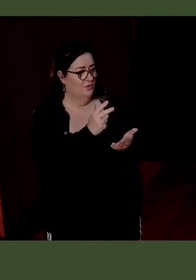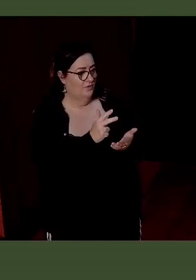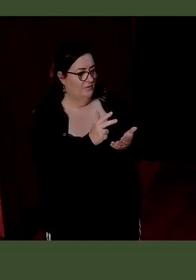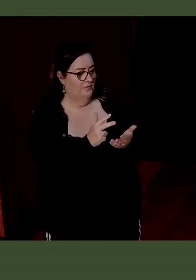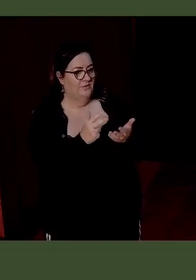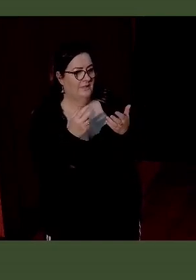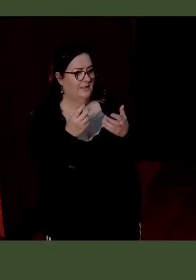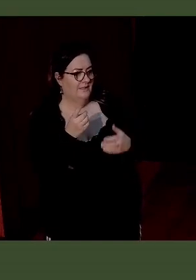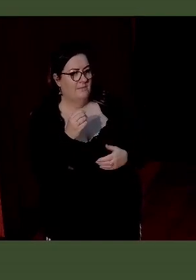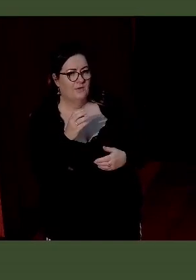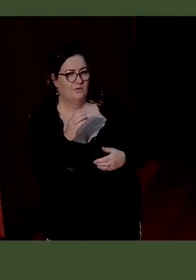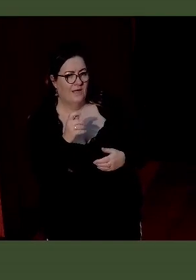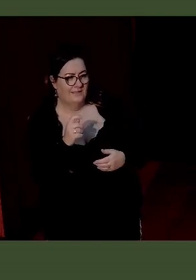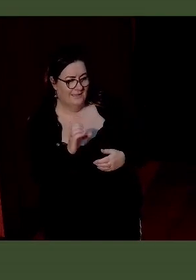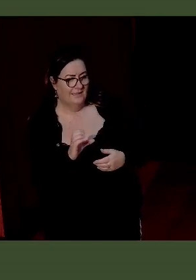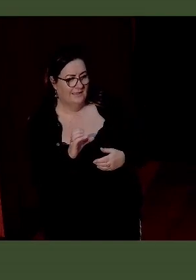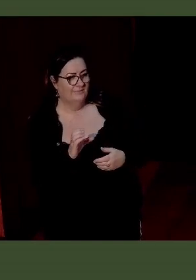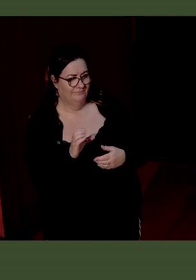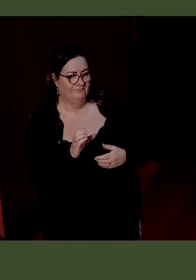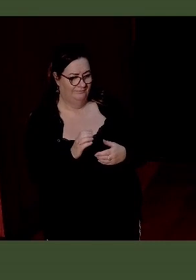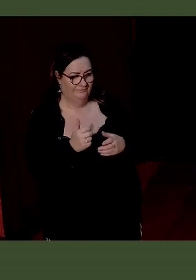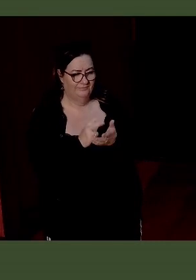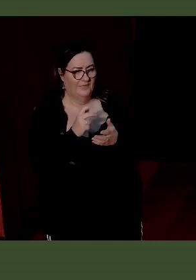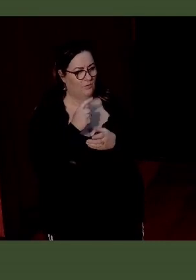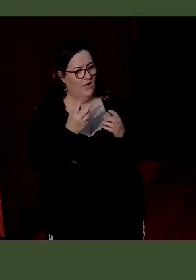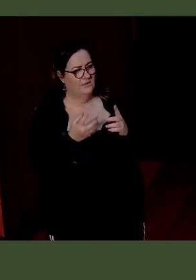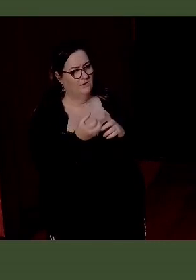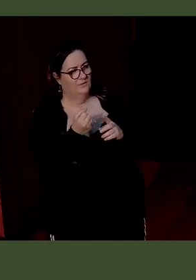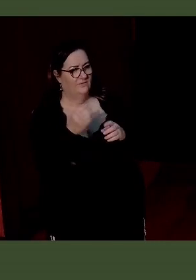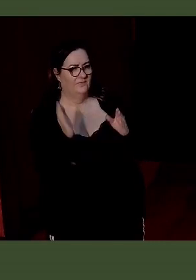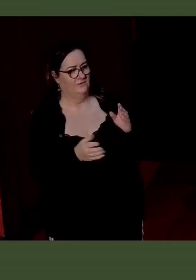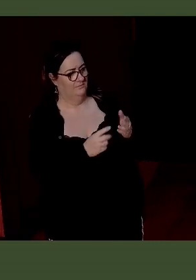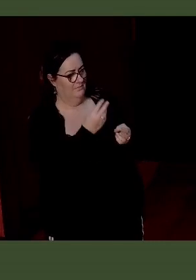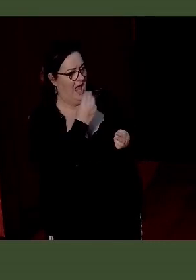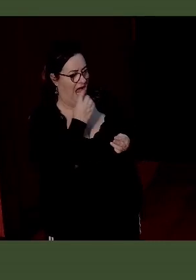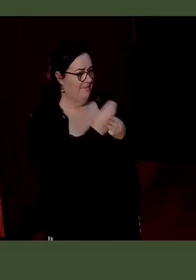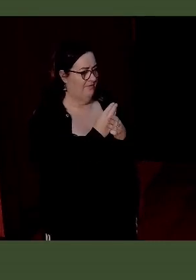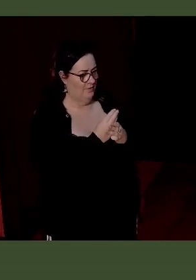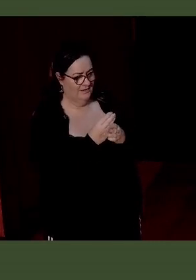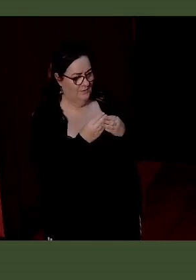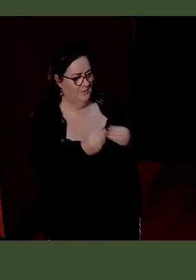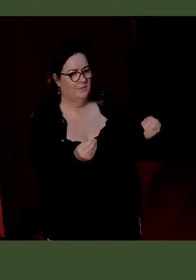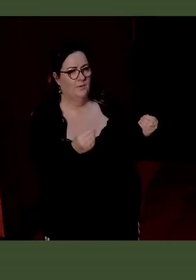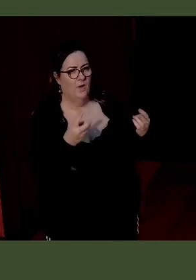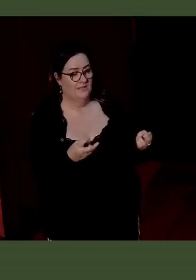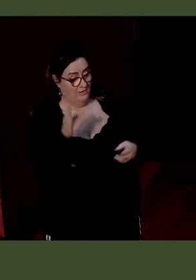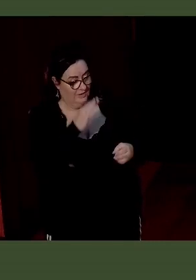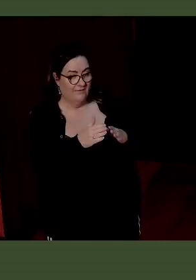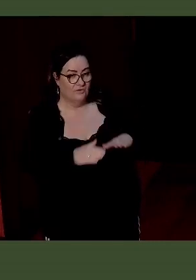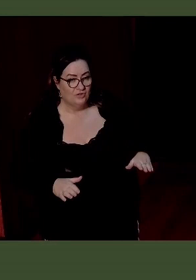out a very a high-level aspiration about ending poverty, looking after children,